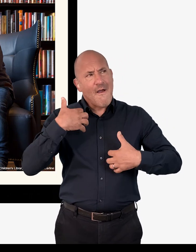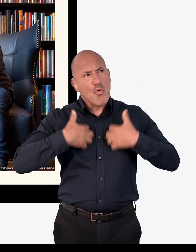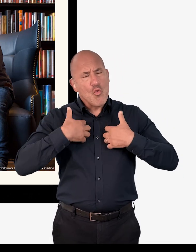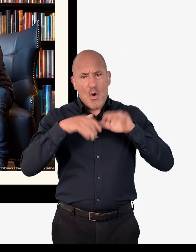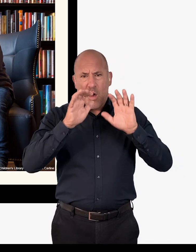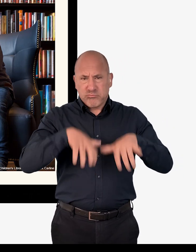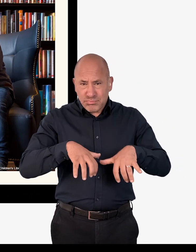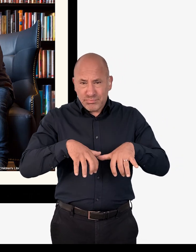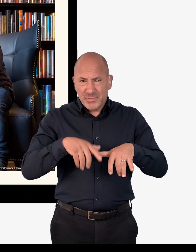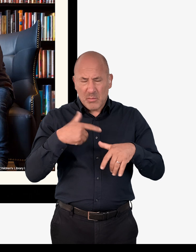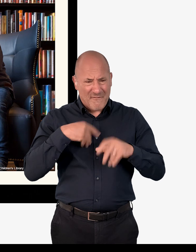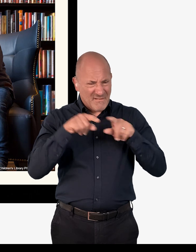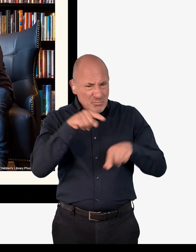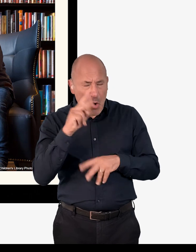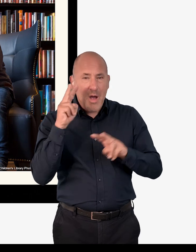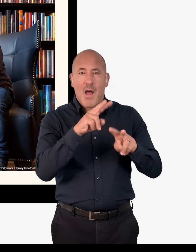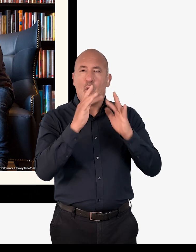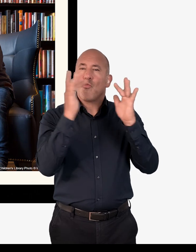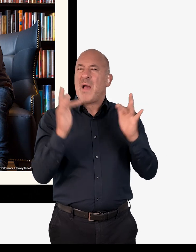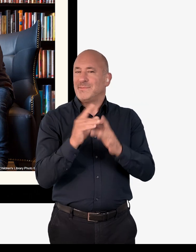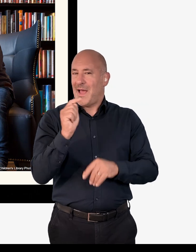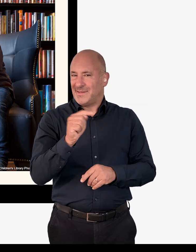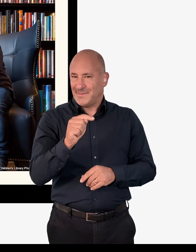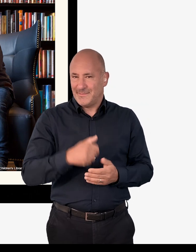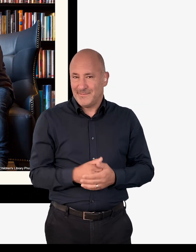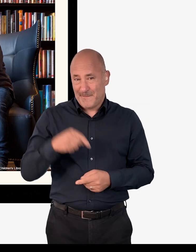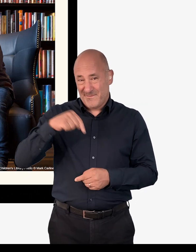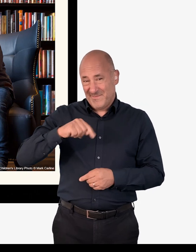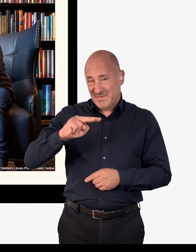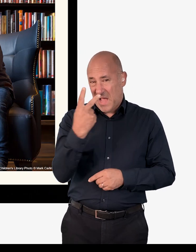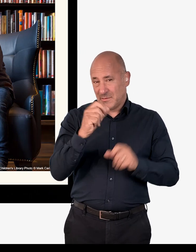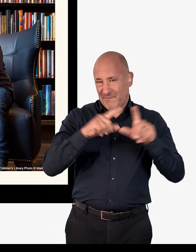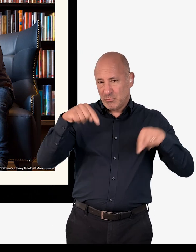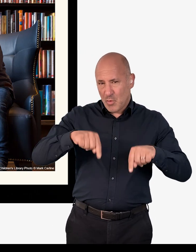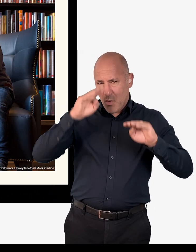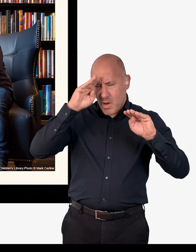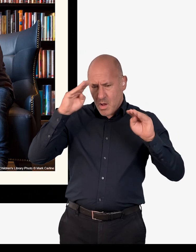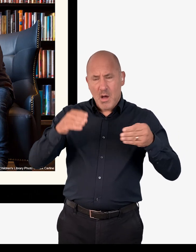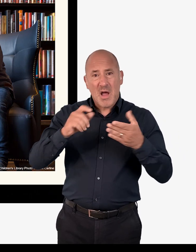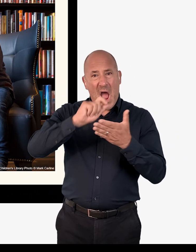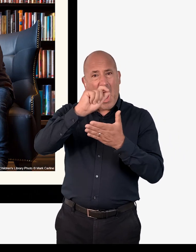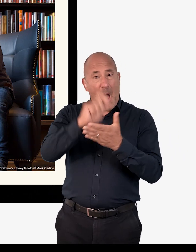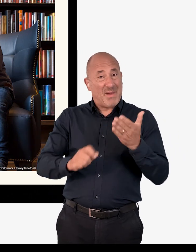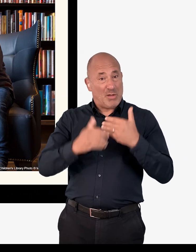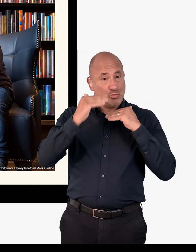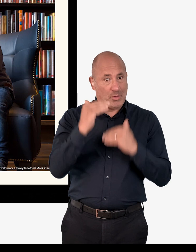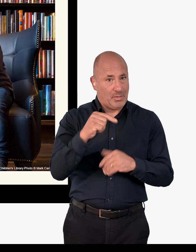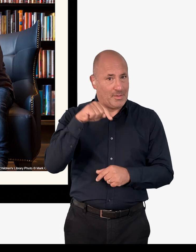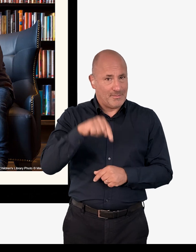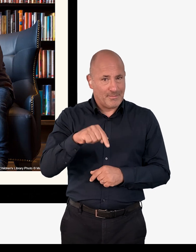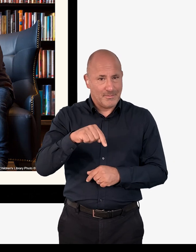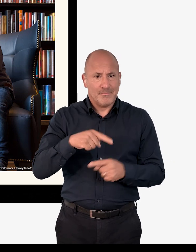of interest, and can be found on our website. This second video will focus on the application